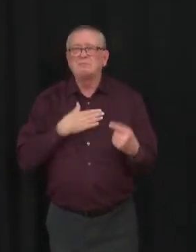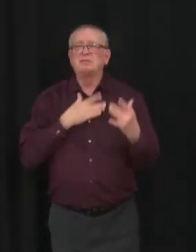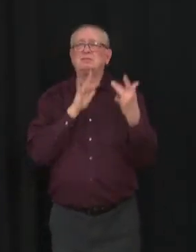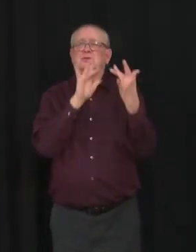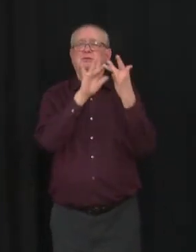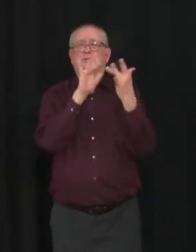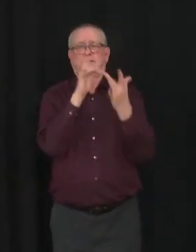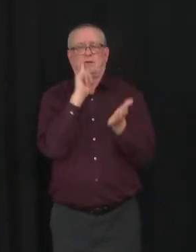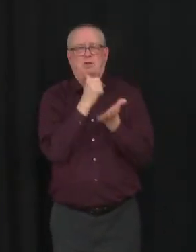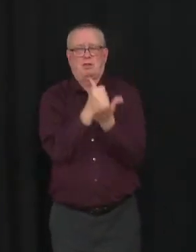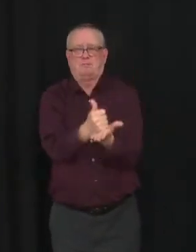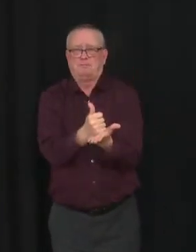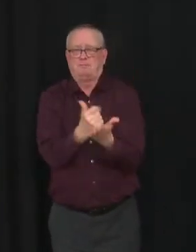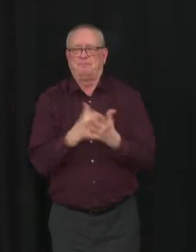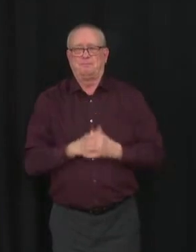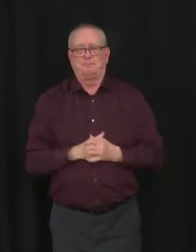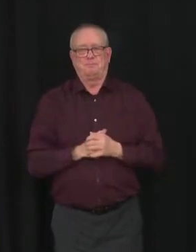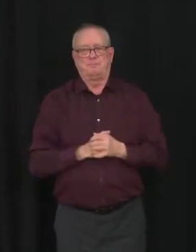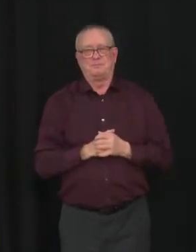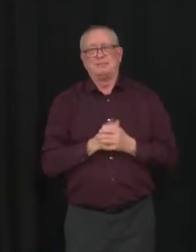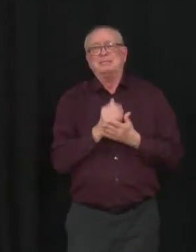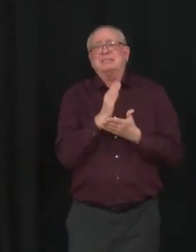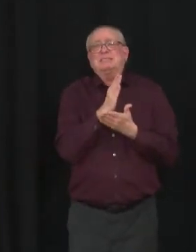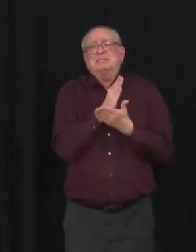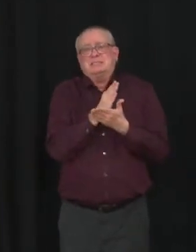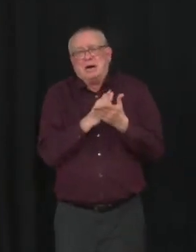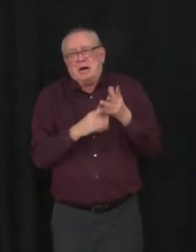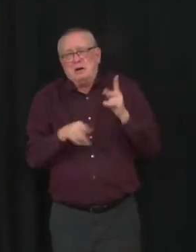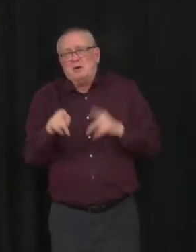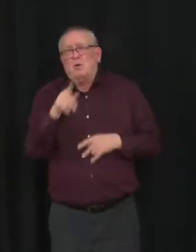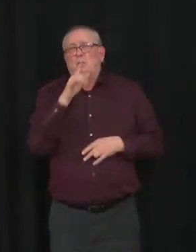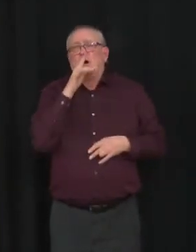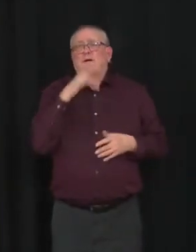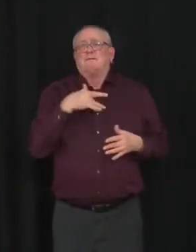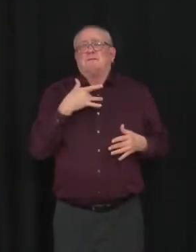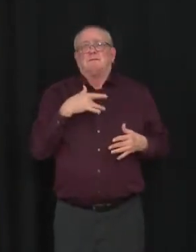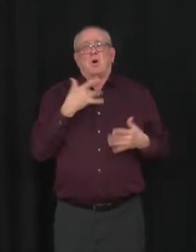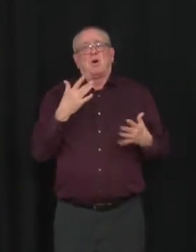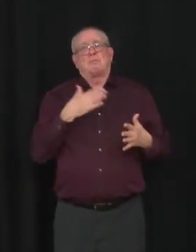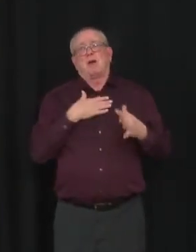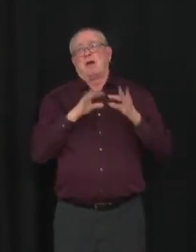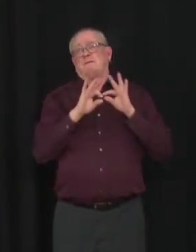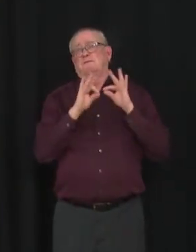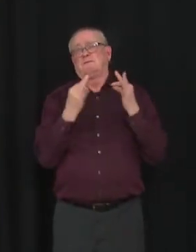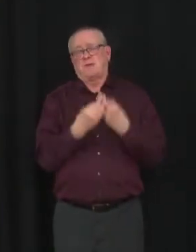important to gather in person to support those who are struggling, and we all need to factor that into our